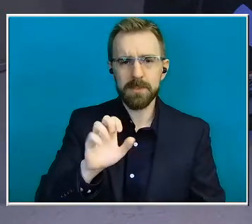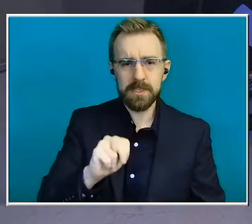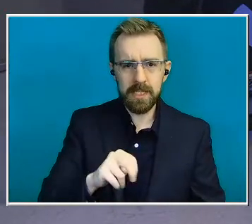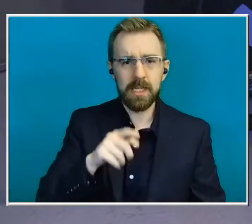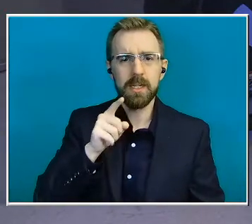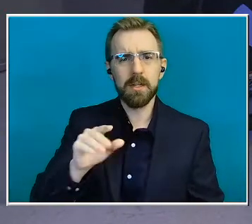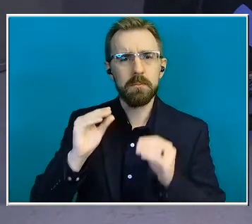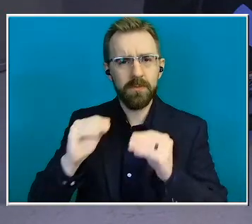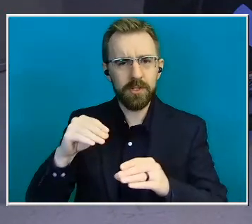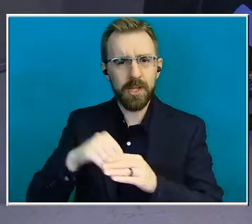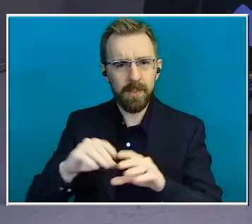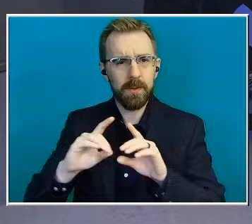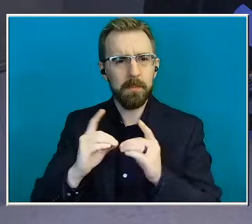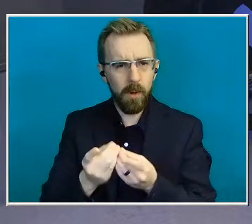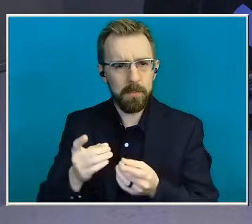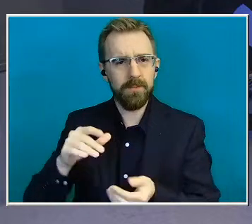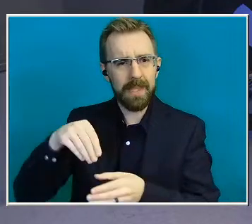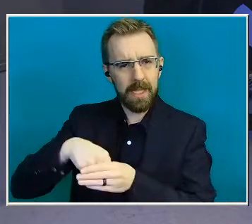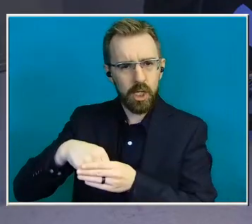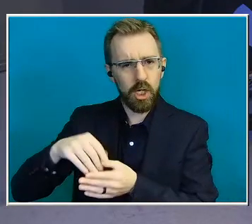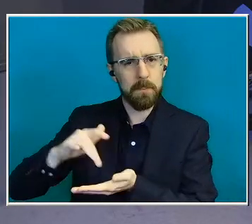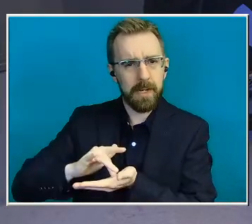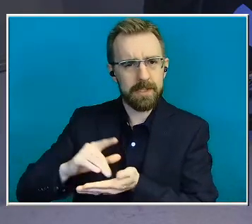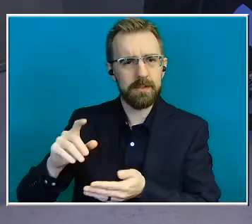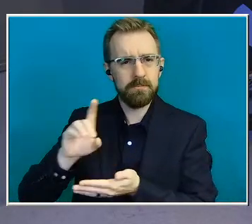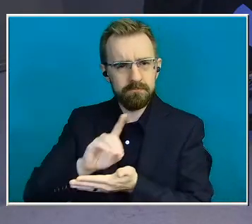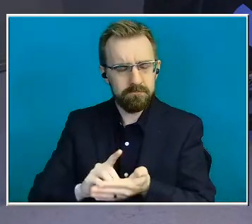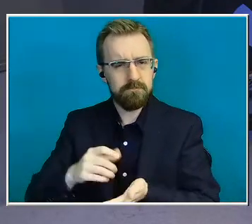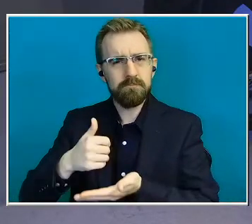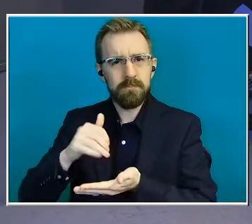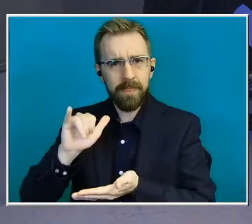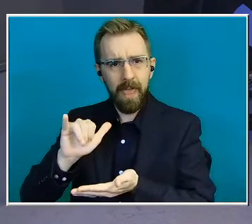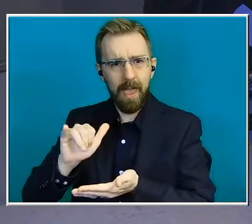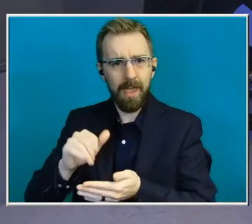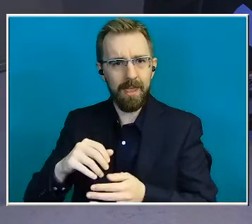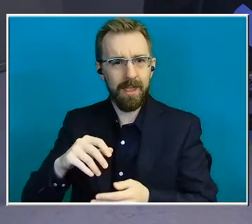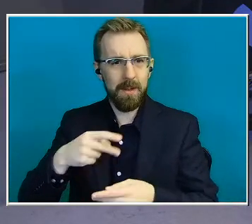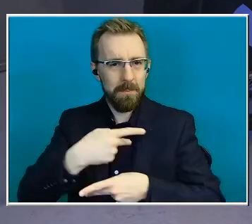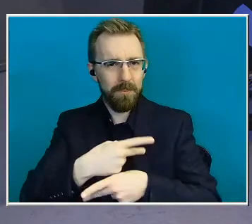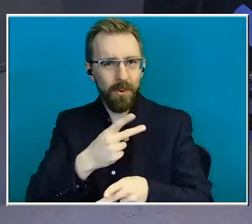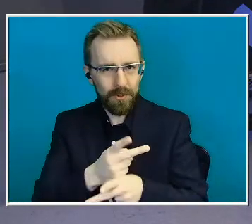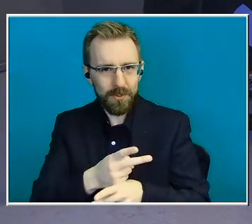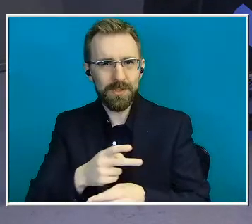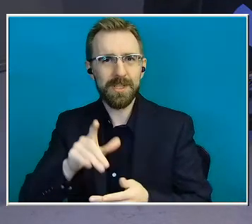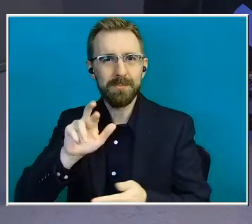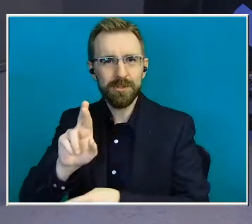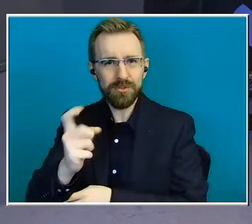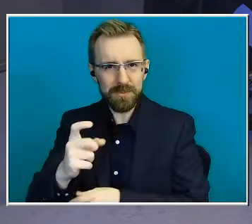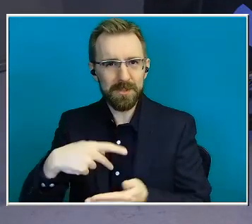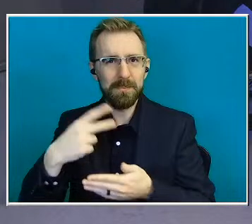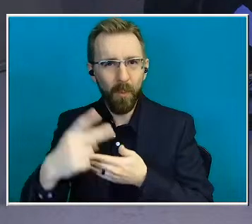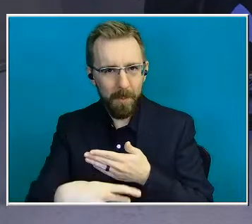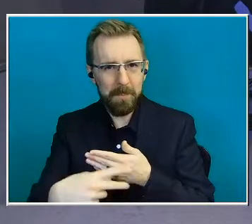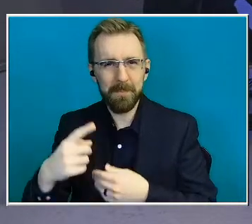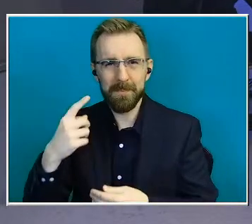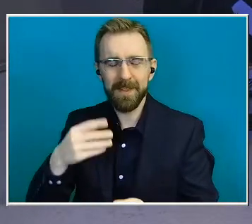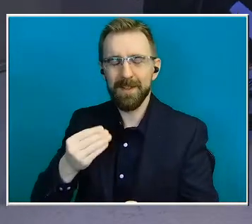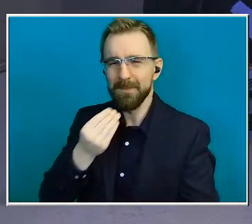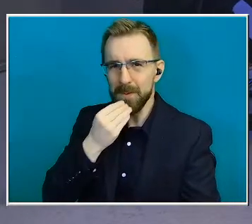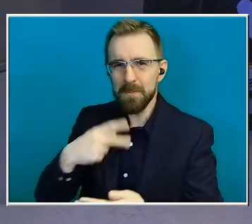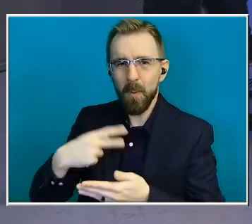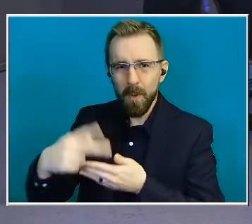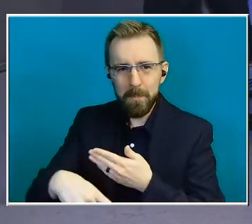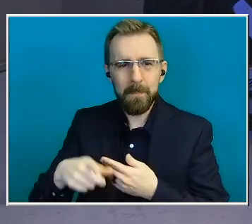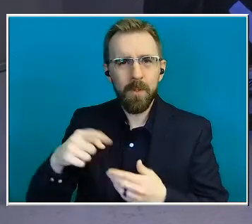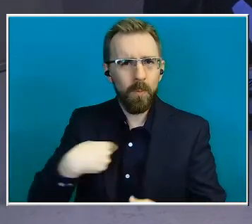the Produce Prescription Program. Now, if I try to say that, you know I'm going to screw it up all day long, but Produce Prescription Program we're talking about today.